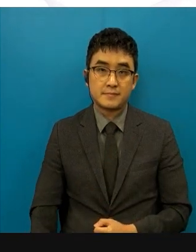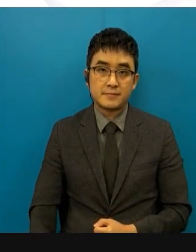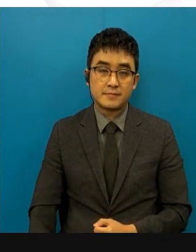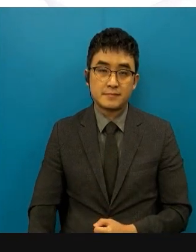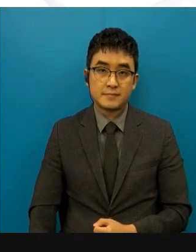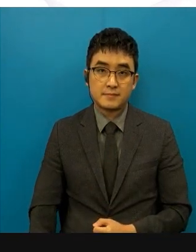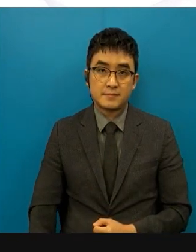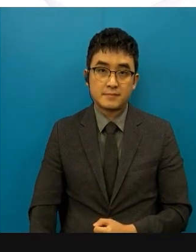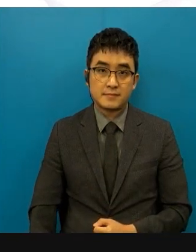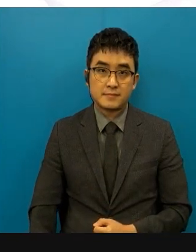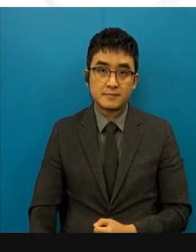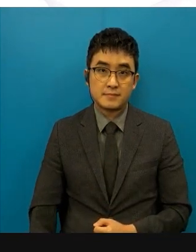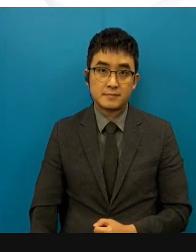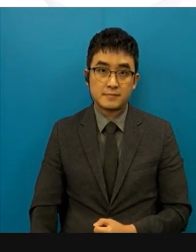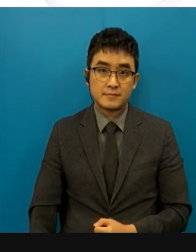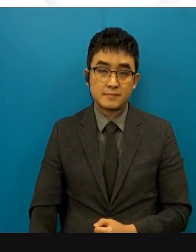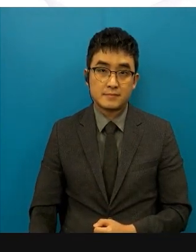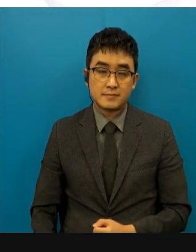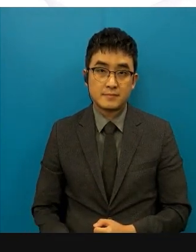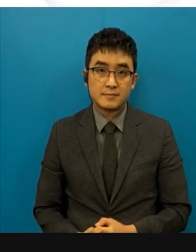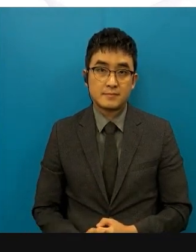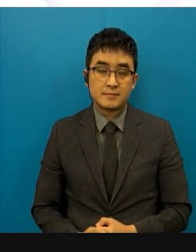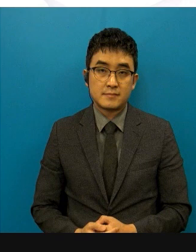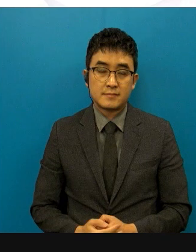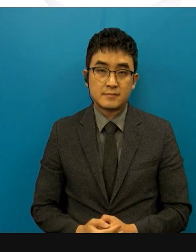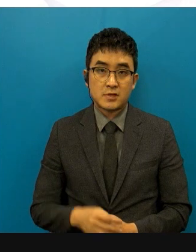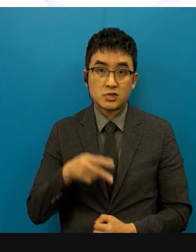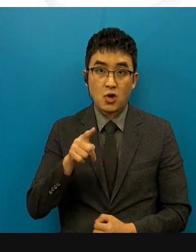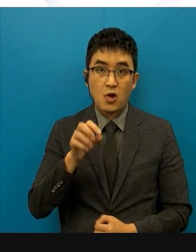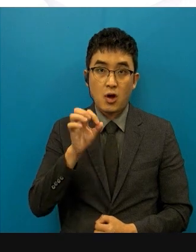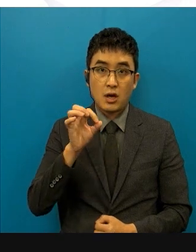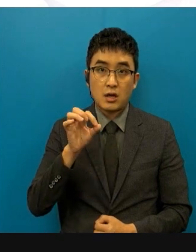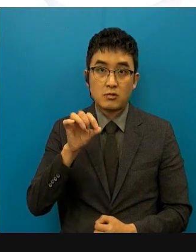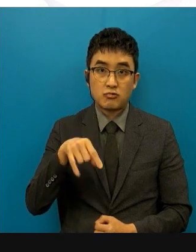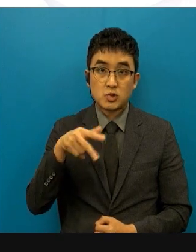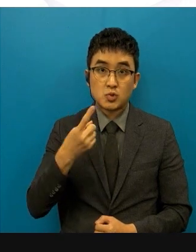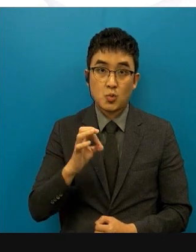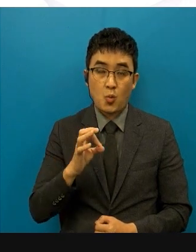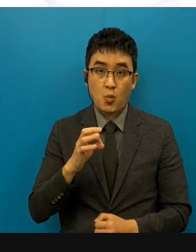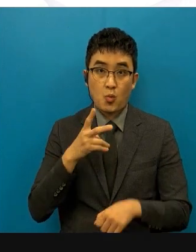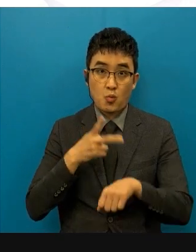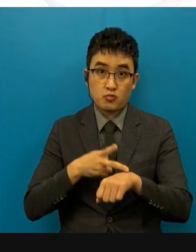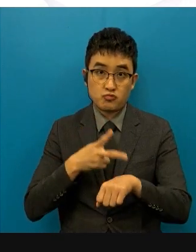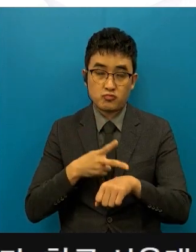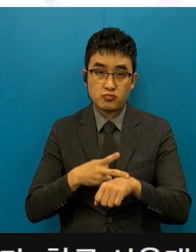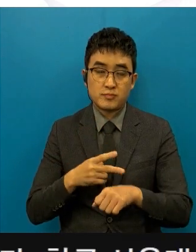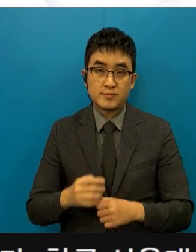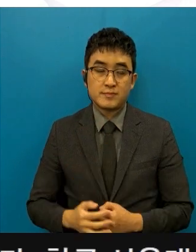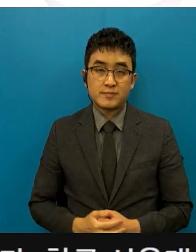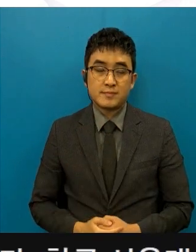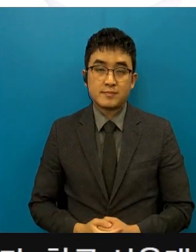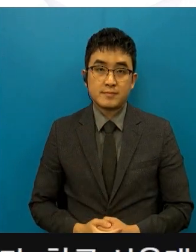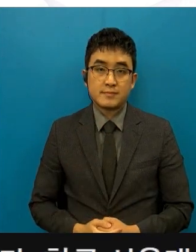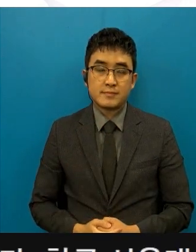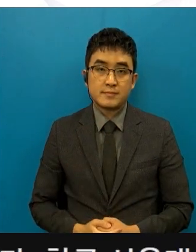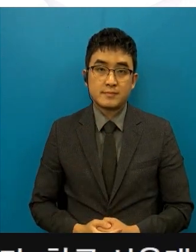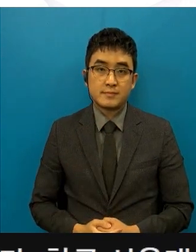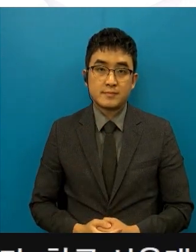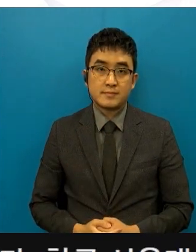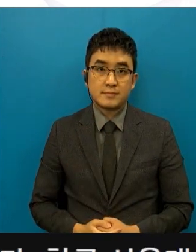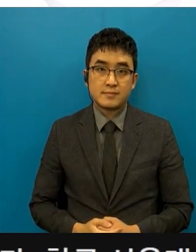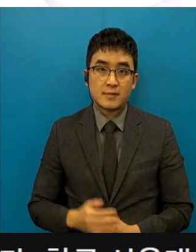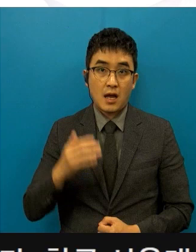at Seoul National University in Korea. He will present on dying and death with dignity in Korea, debate